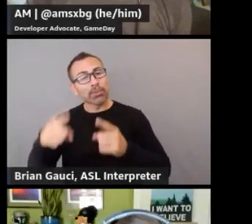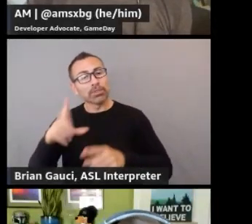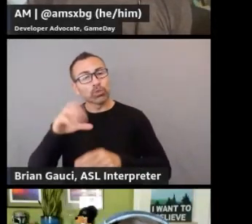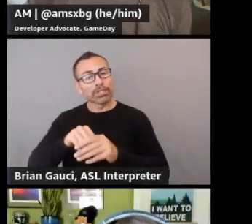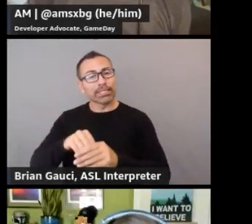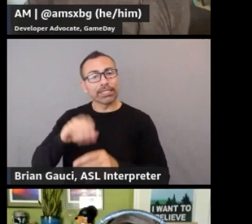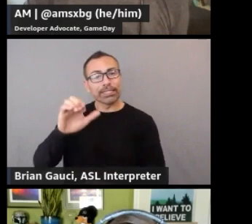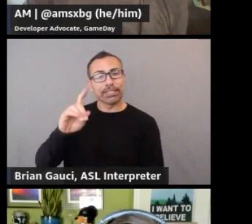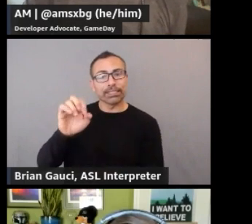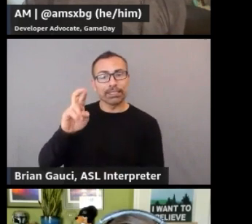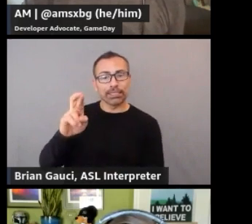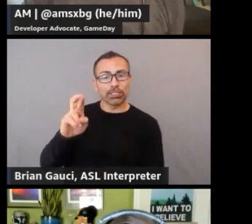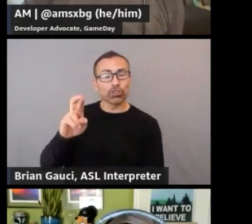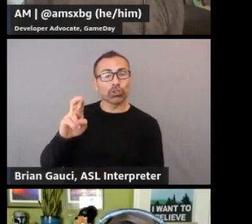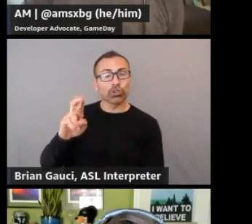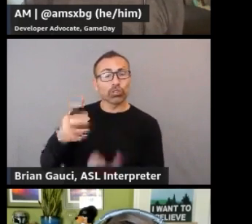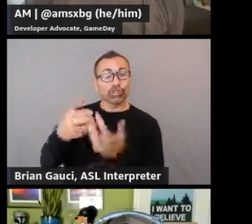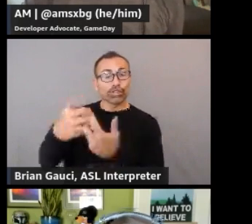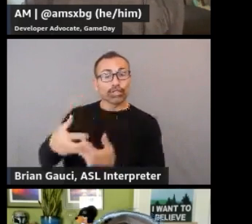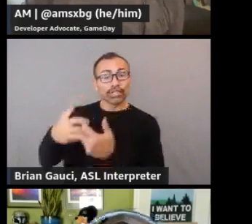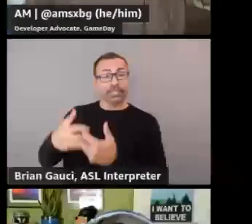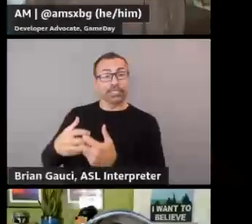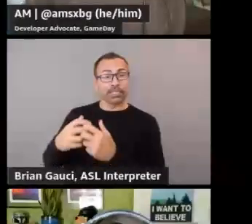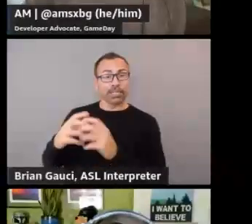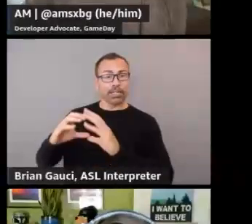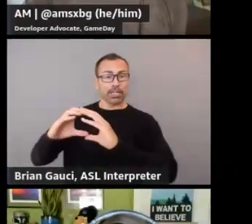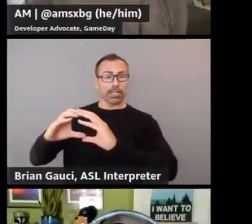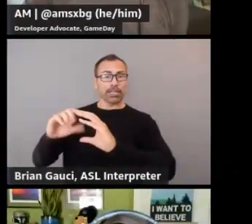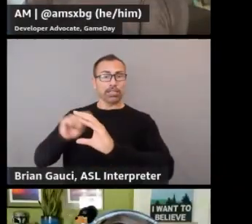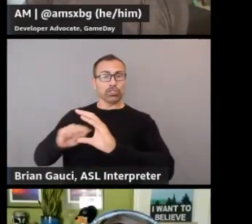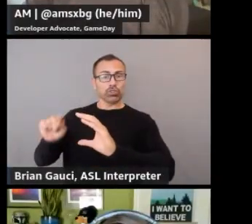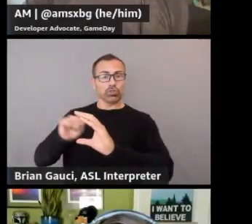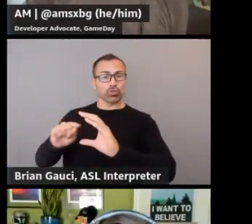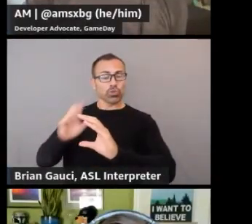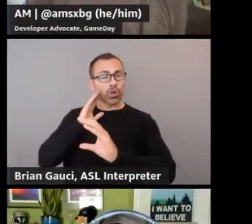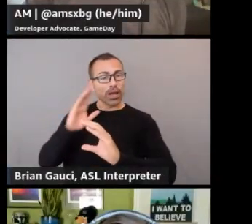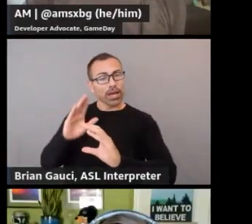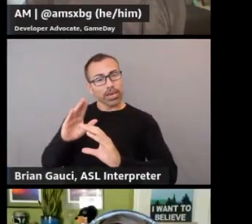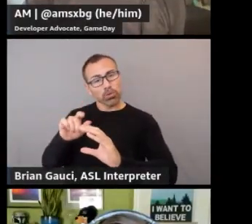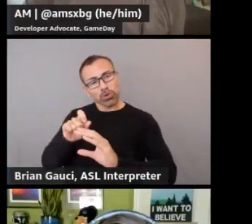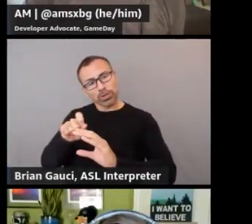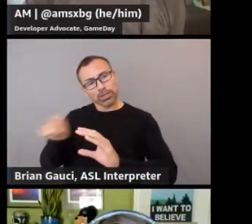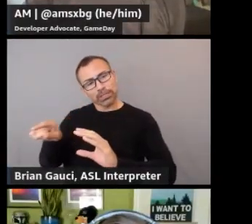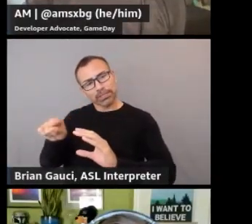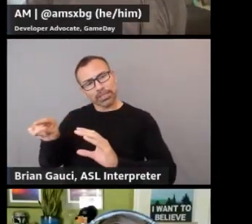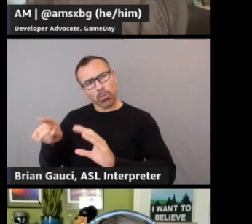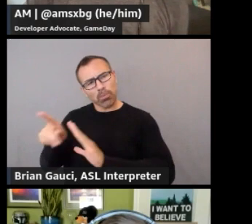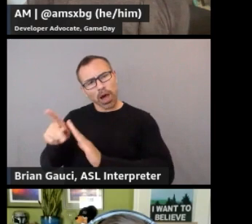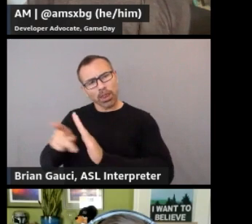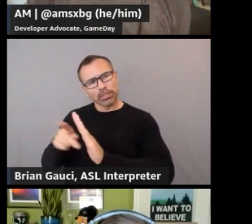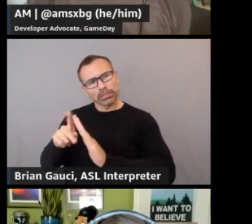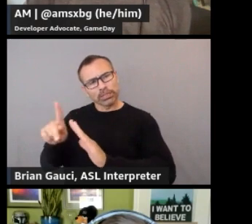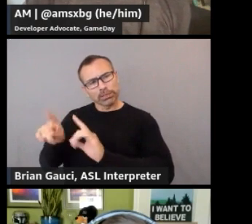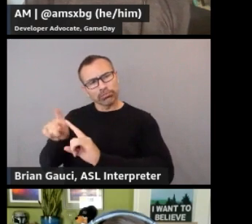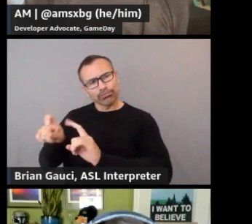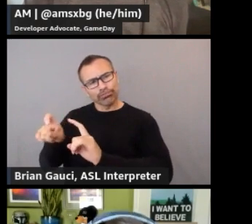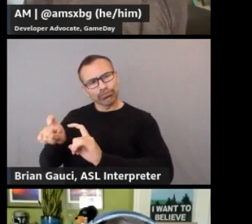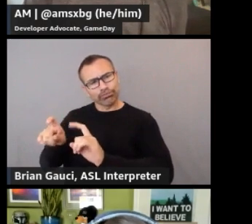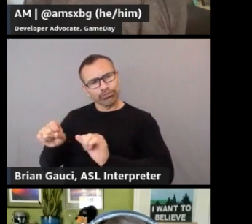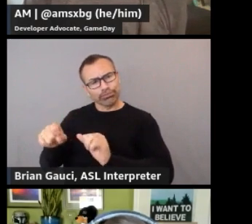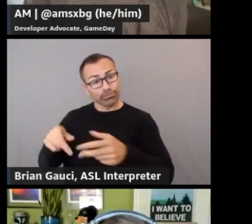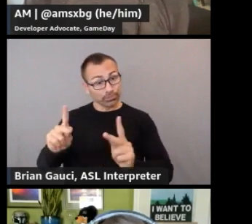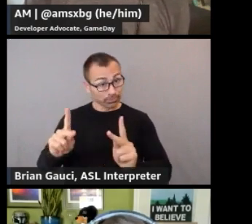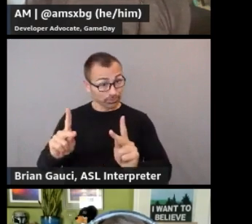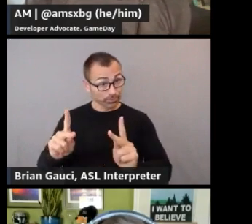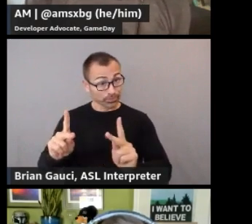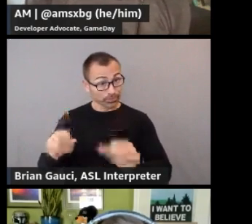circle, and it's going to consult Cedar's policies stored off to the side to see whether or not you're allowed to perform that action. And if you are, great,